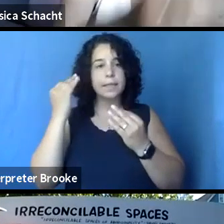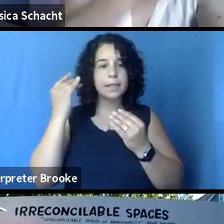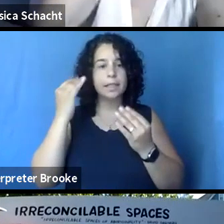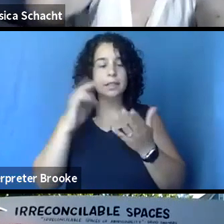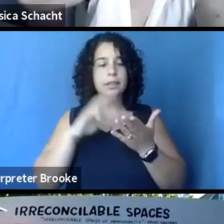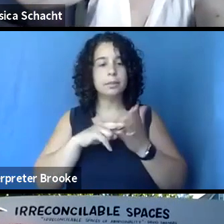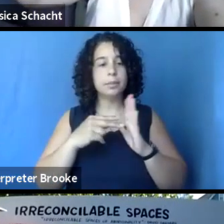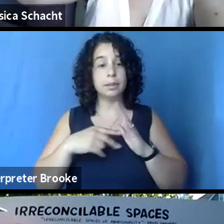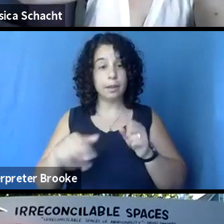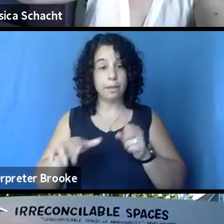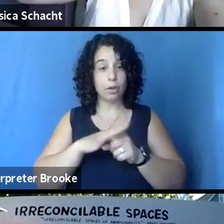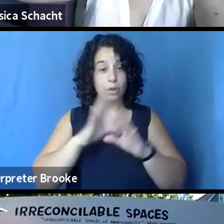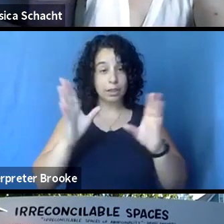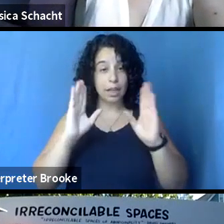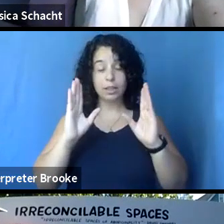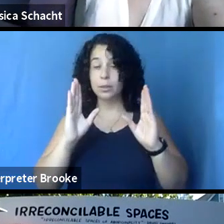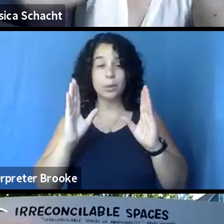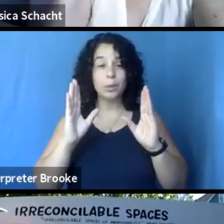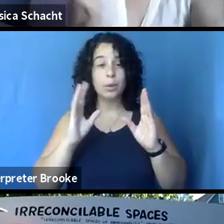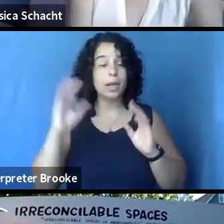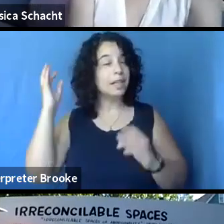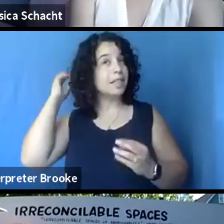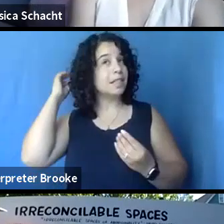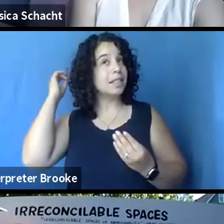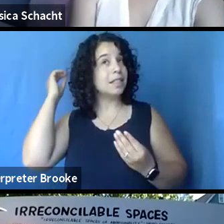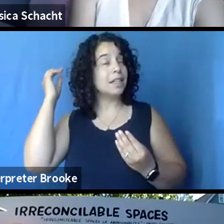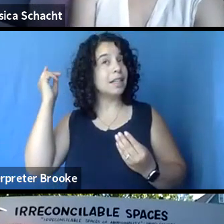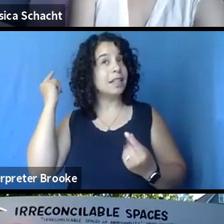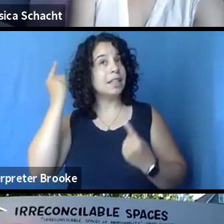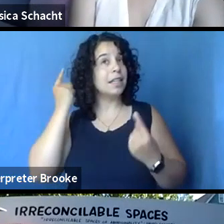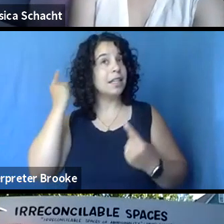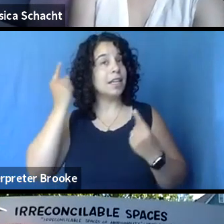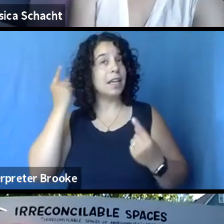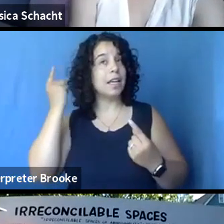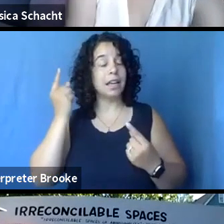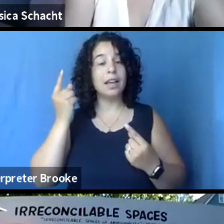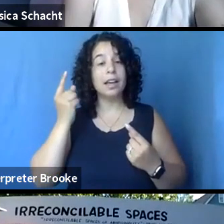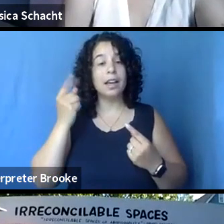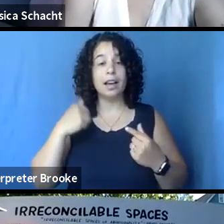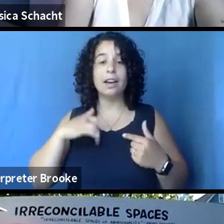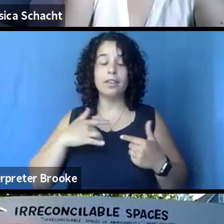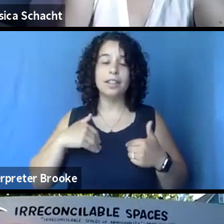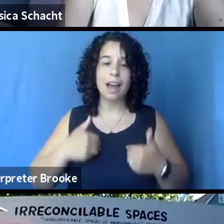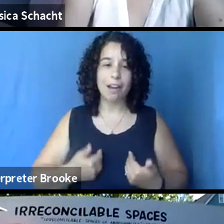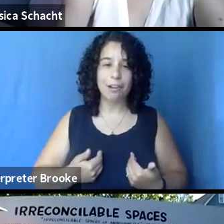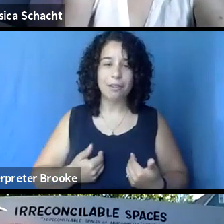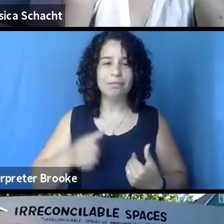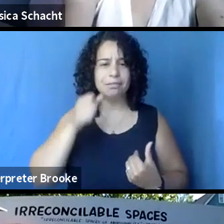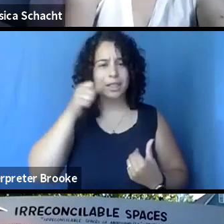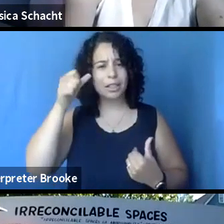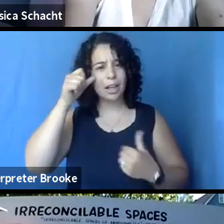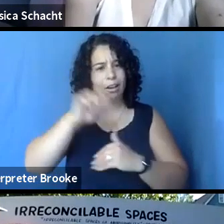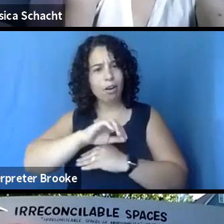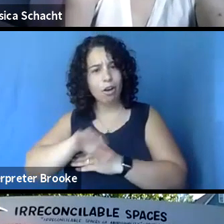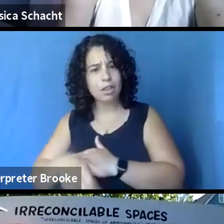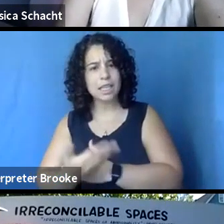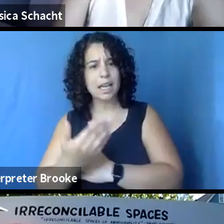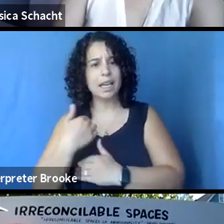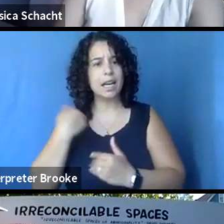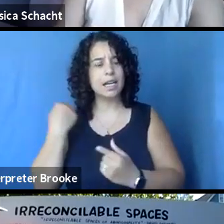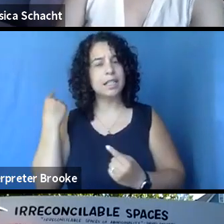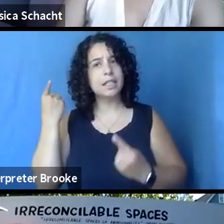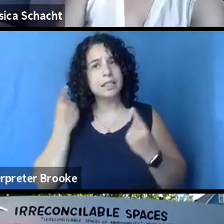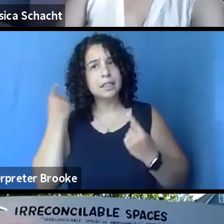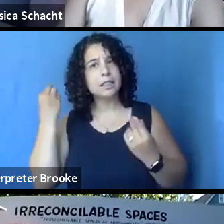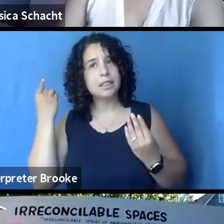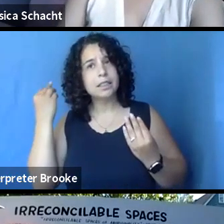little bit, I'm tired because I spent a lot of last night thinking about it and kind of grieving the loss of this community member